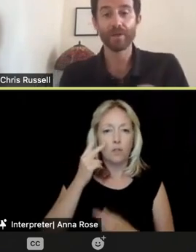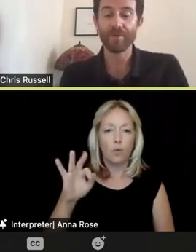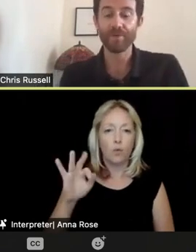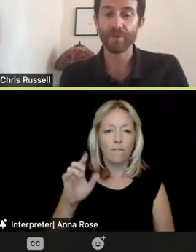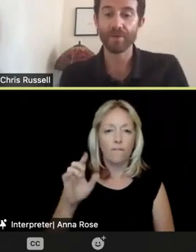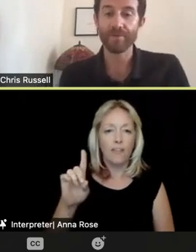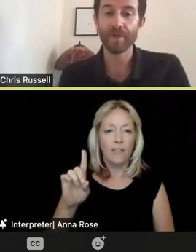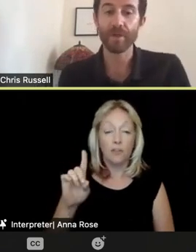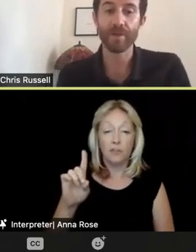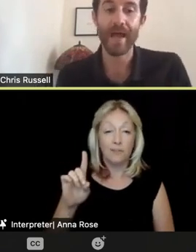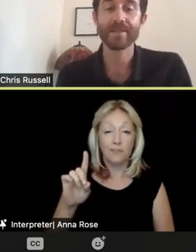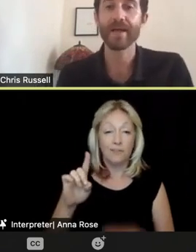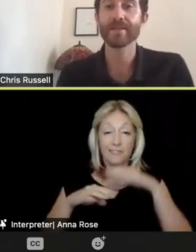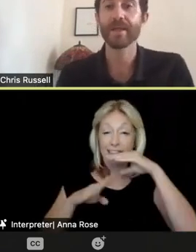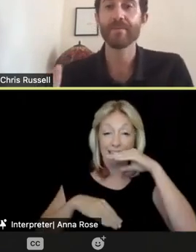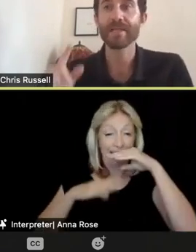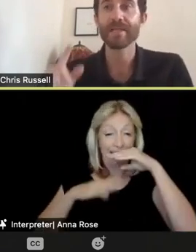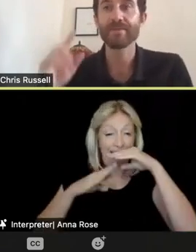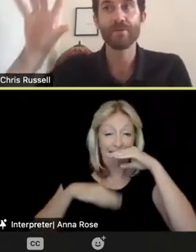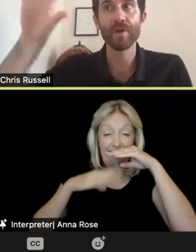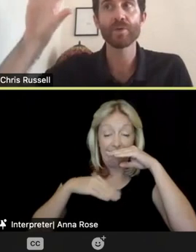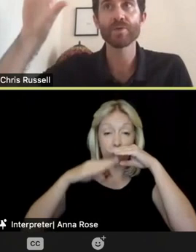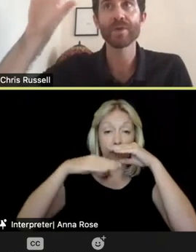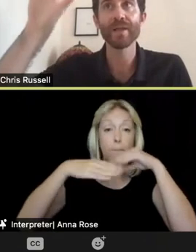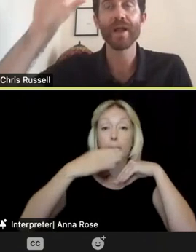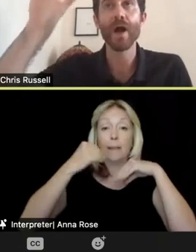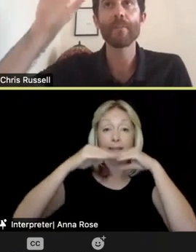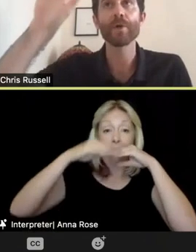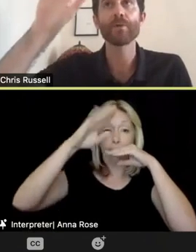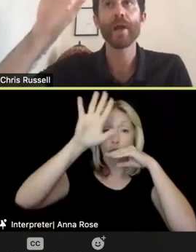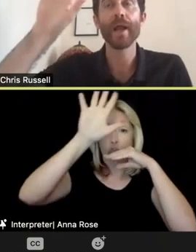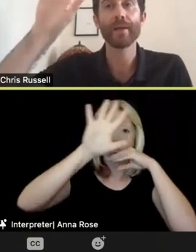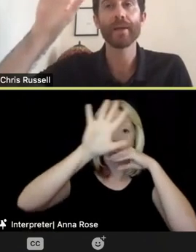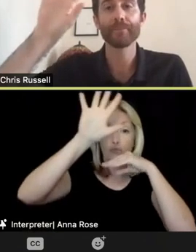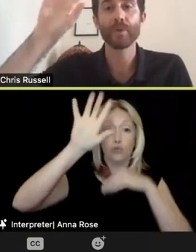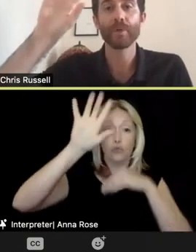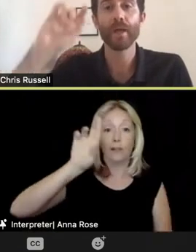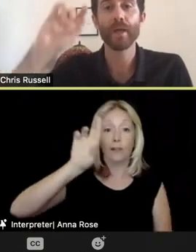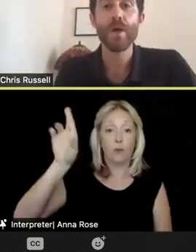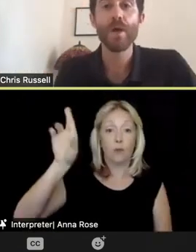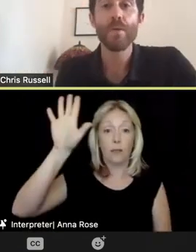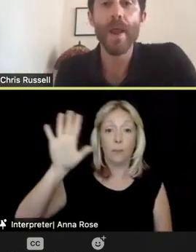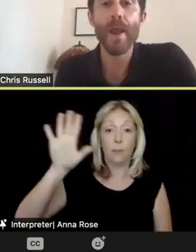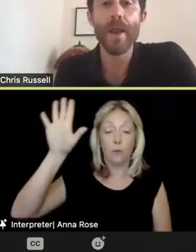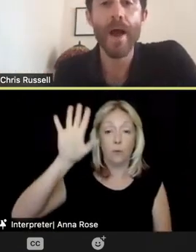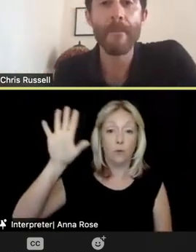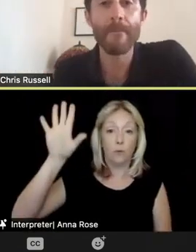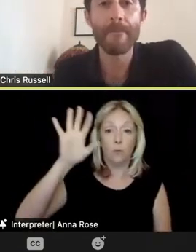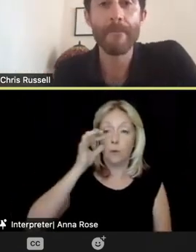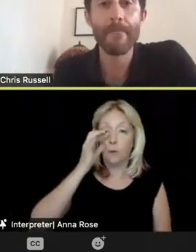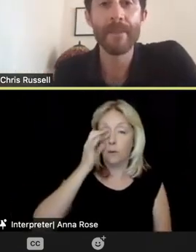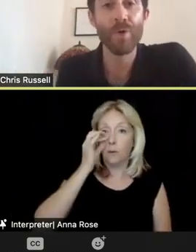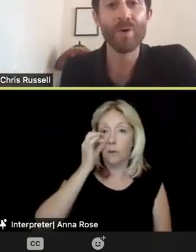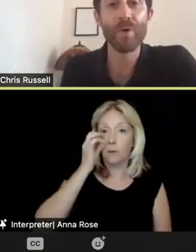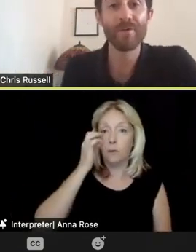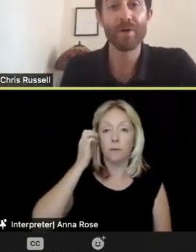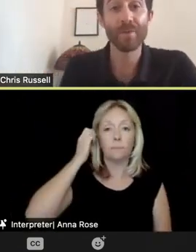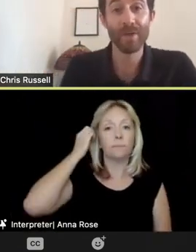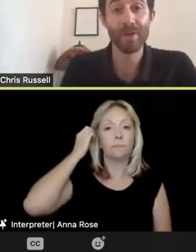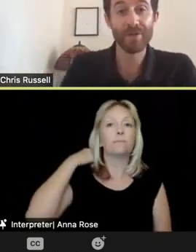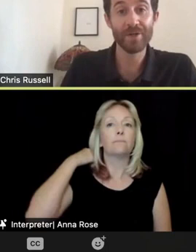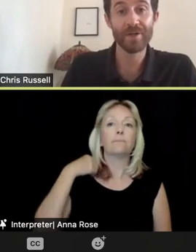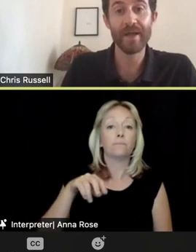great lower visual field access, and the best visual field was really like upper right. Okay, but so